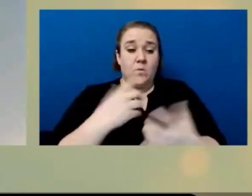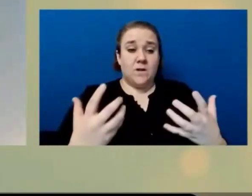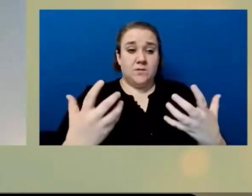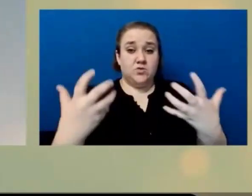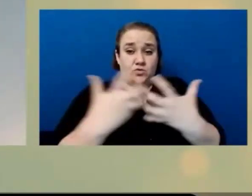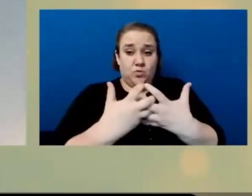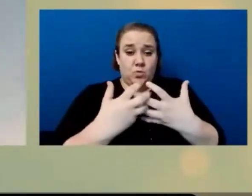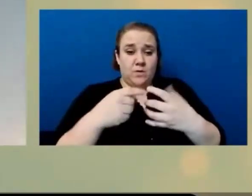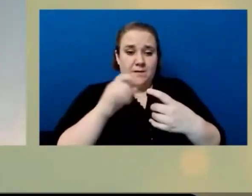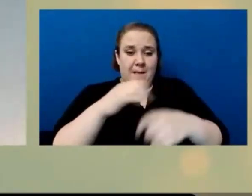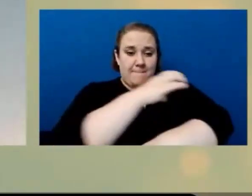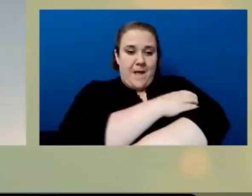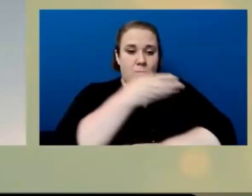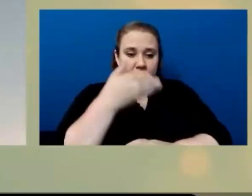together?